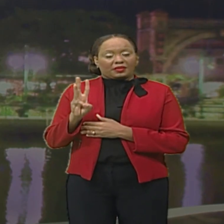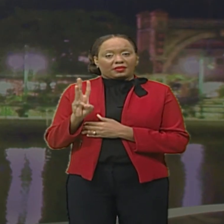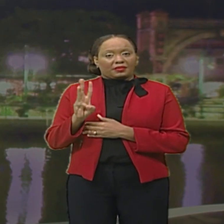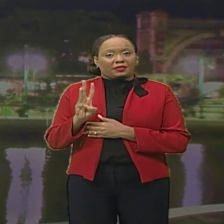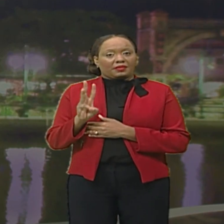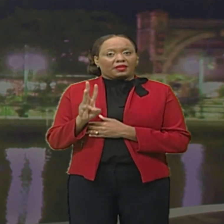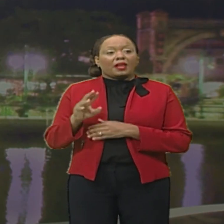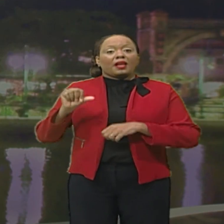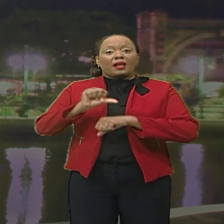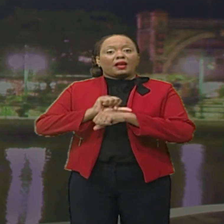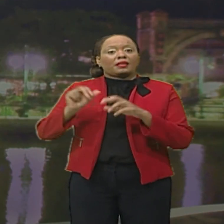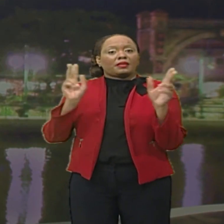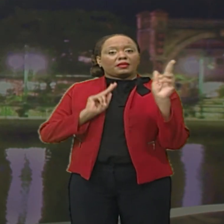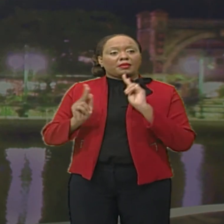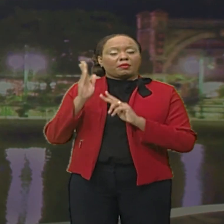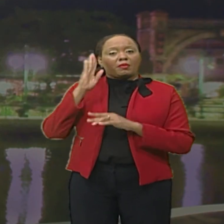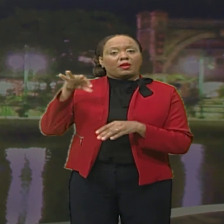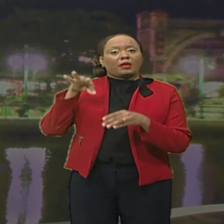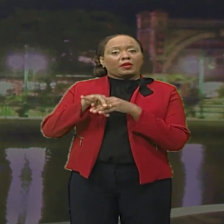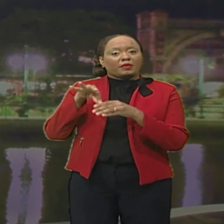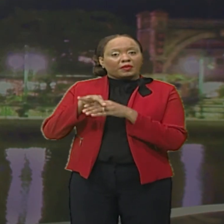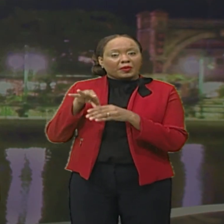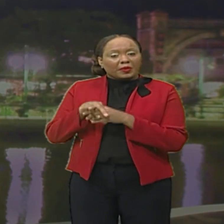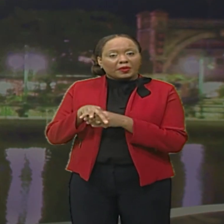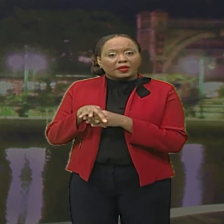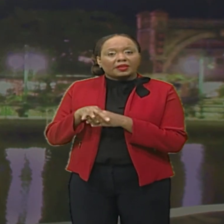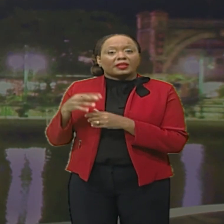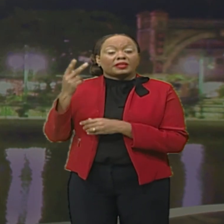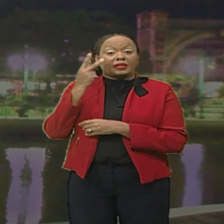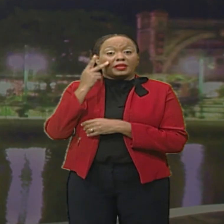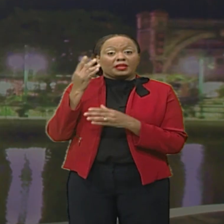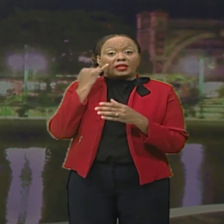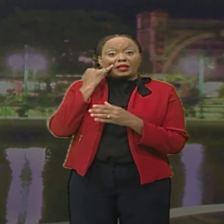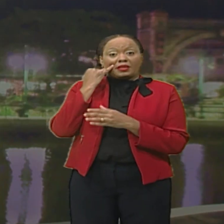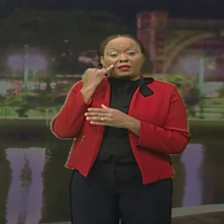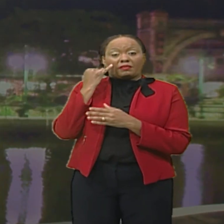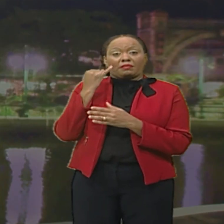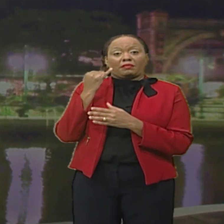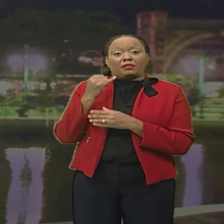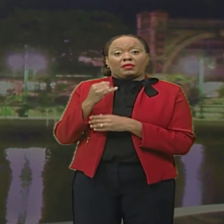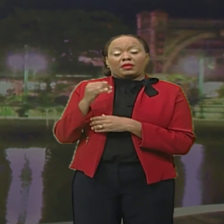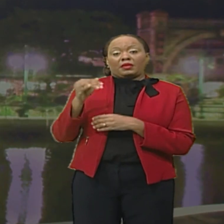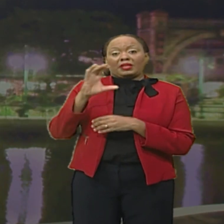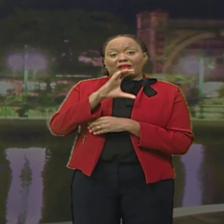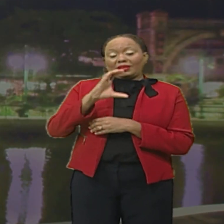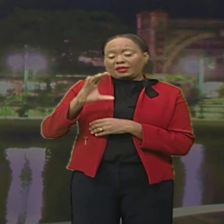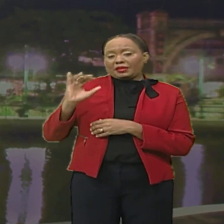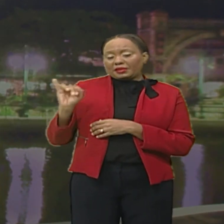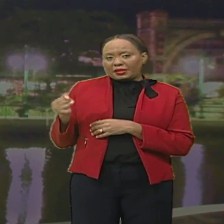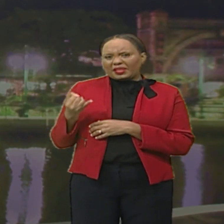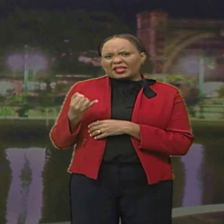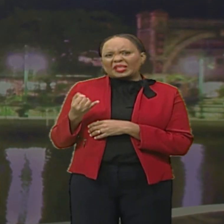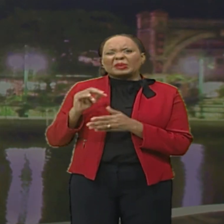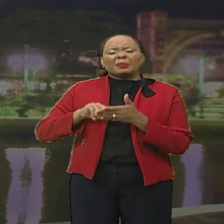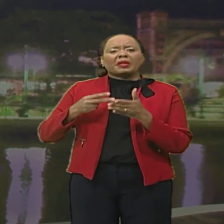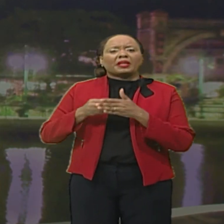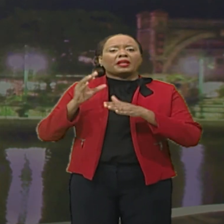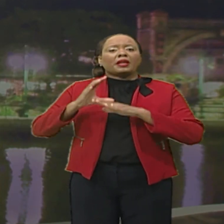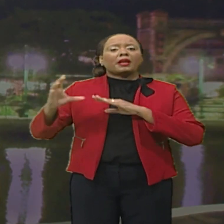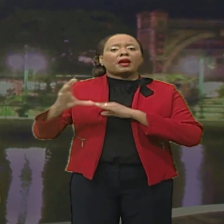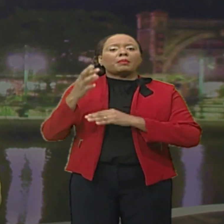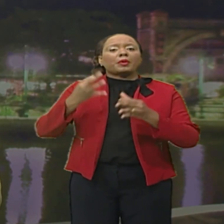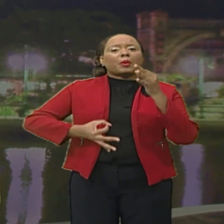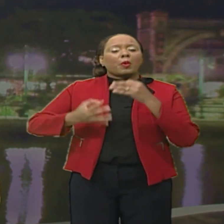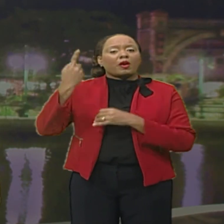and Barbudans will vote in a referendum to determine whether the Caribbean Court of Justice would be the nation's final court of